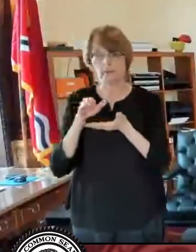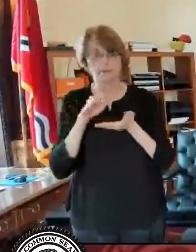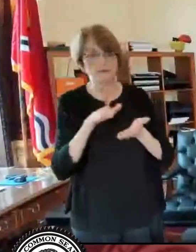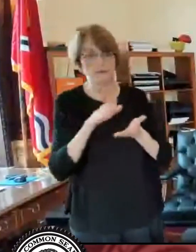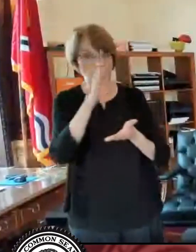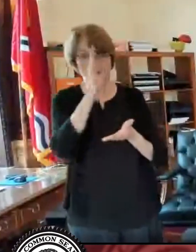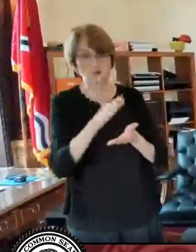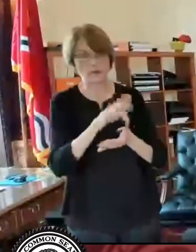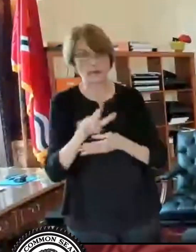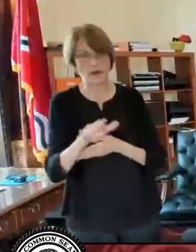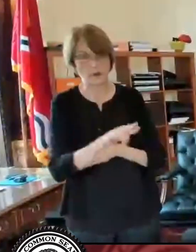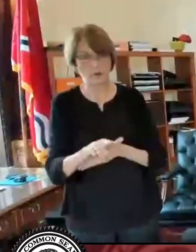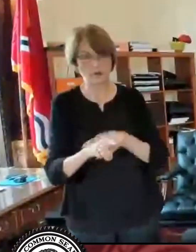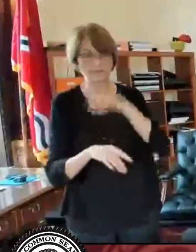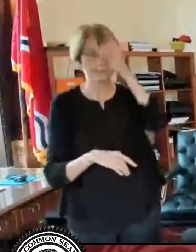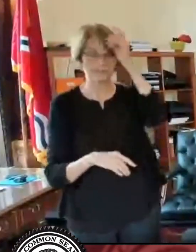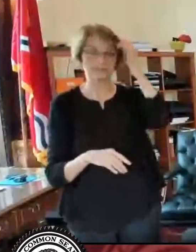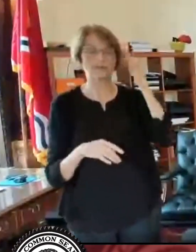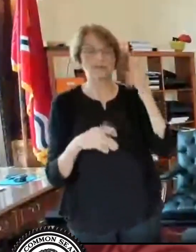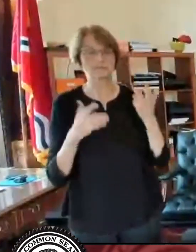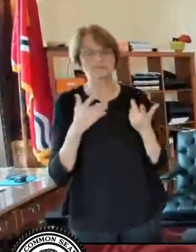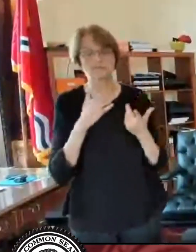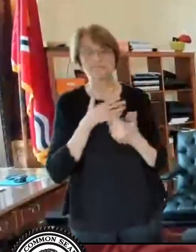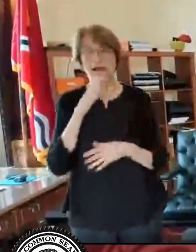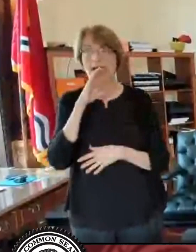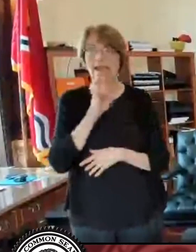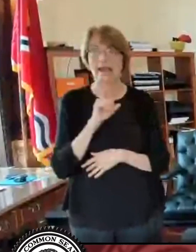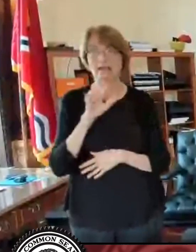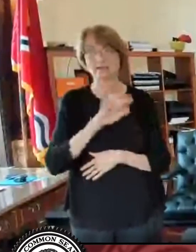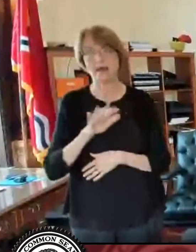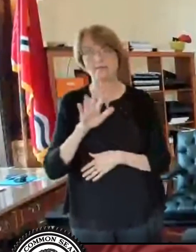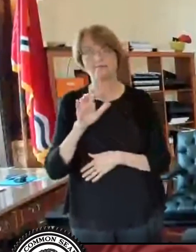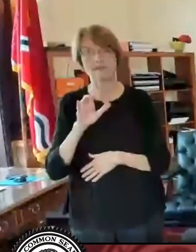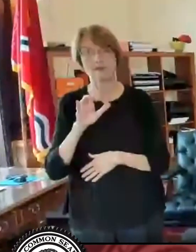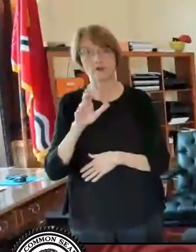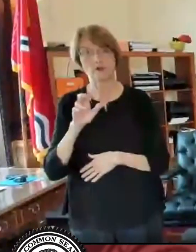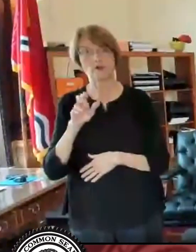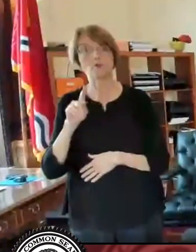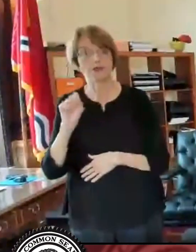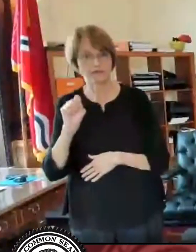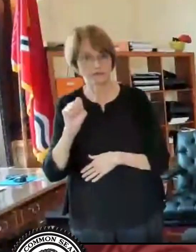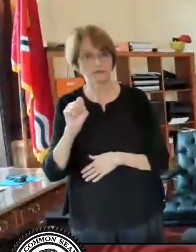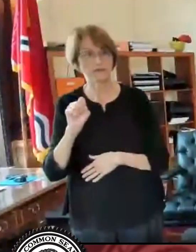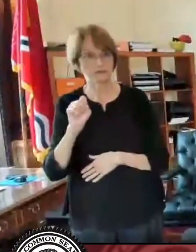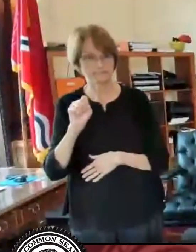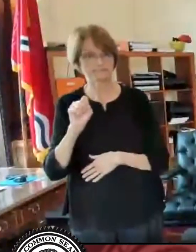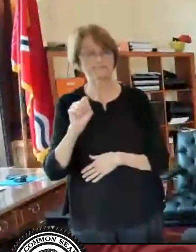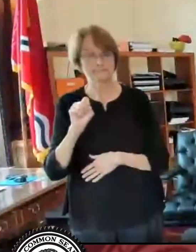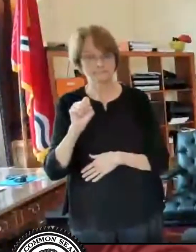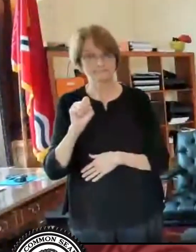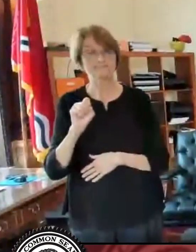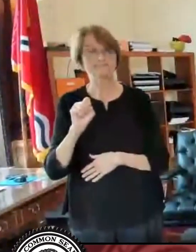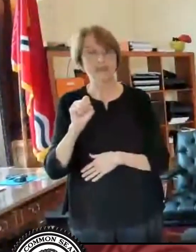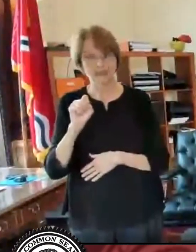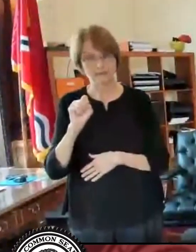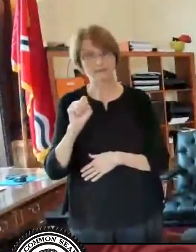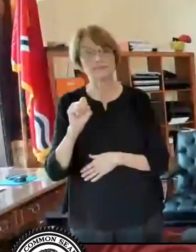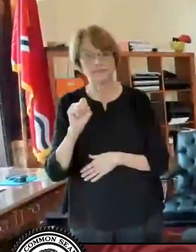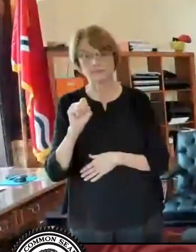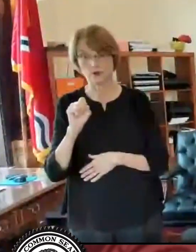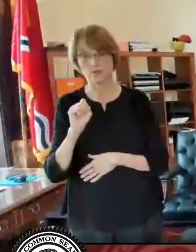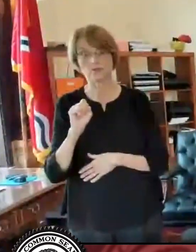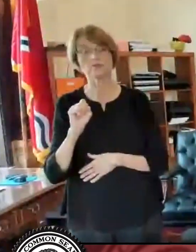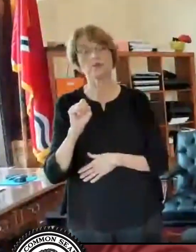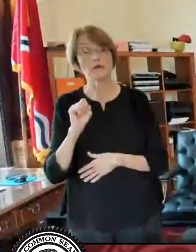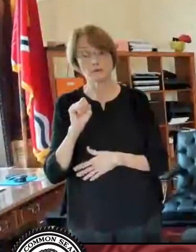kind of make a round number guess by now. There's probably around 500 units that have already been processed and paid, but we're going to